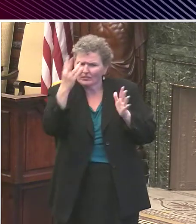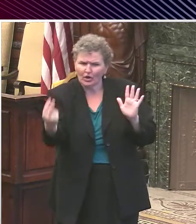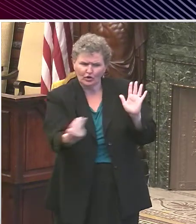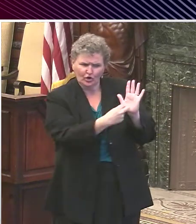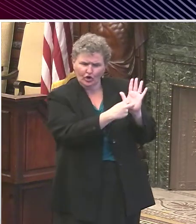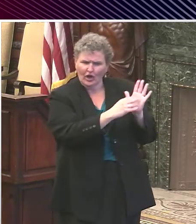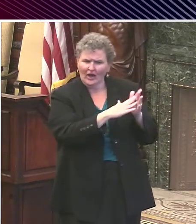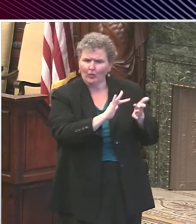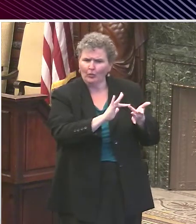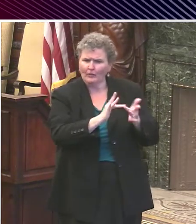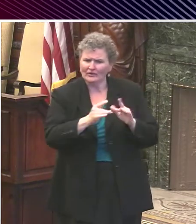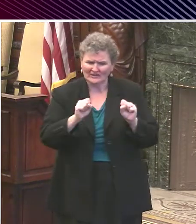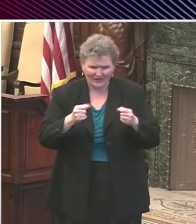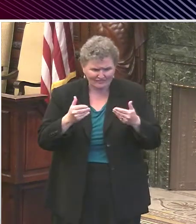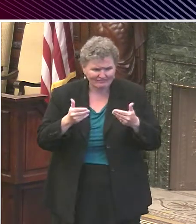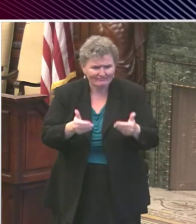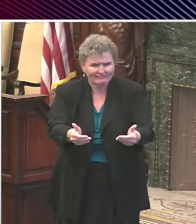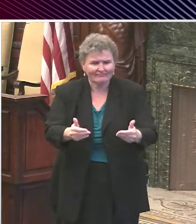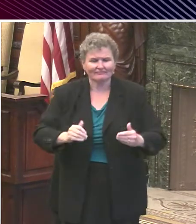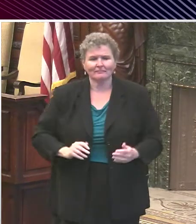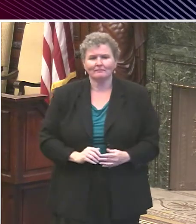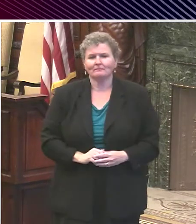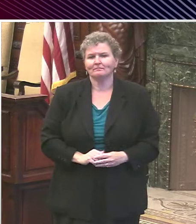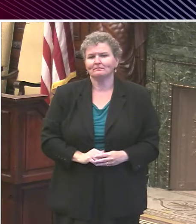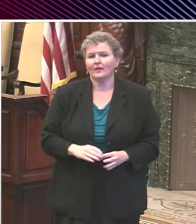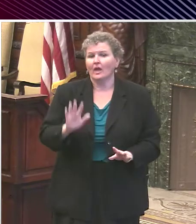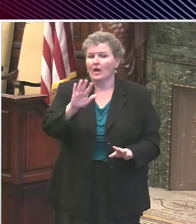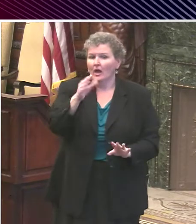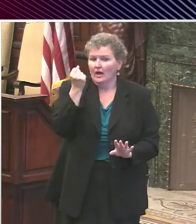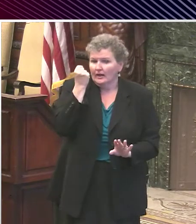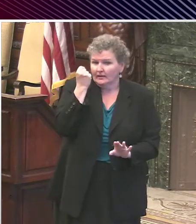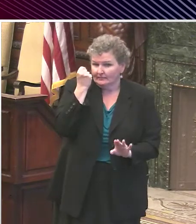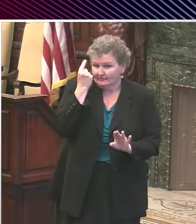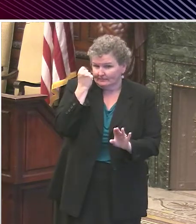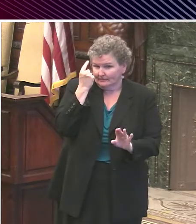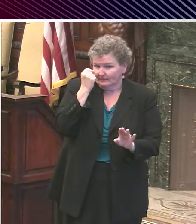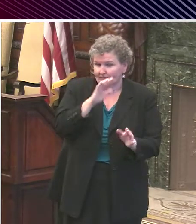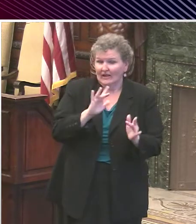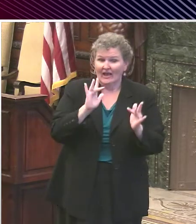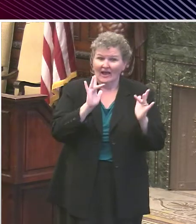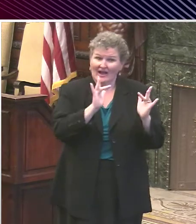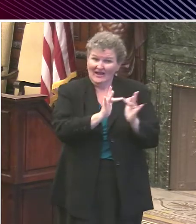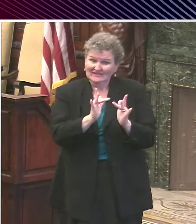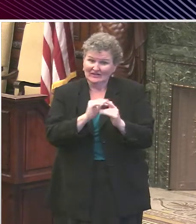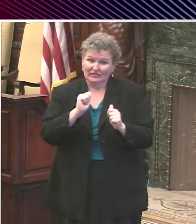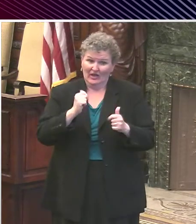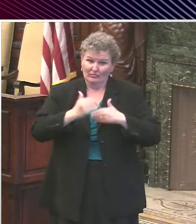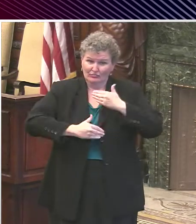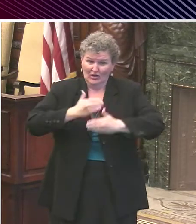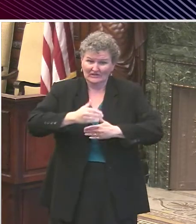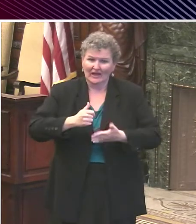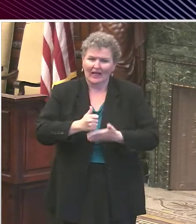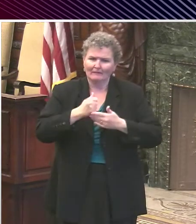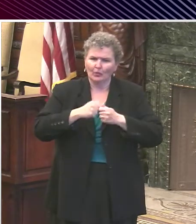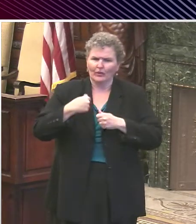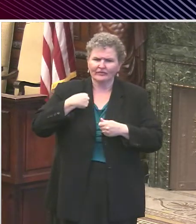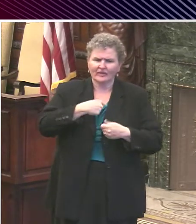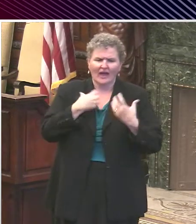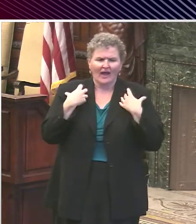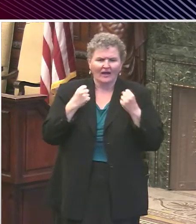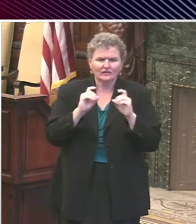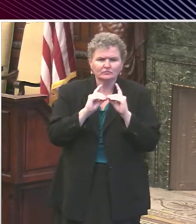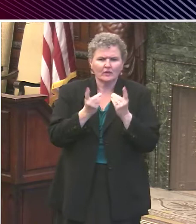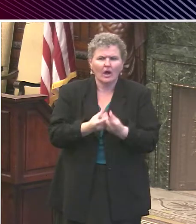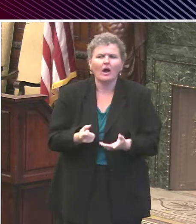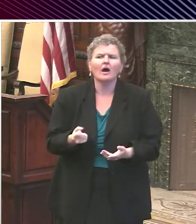that. Now, besides benefit to individuals, the contact tracing process helps us in the health department better understand how the